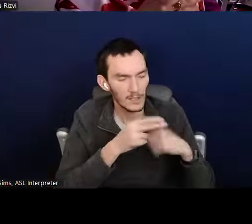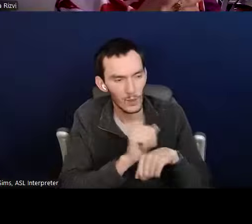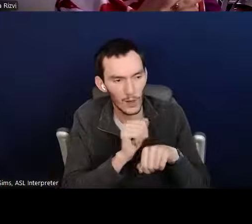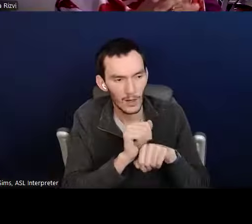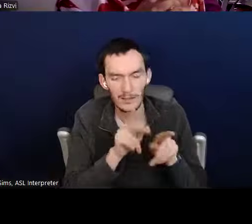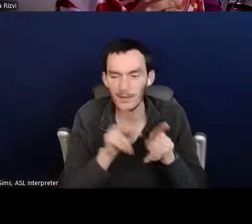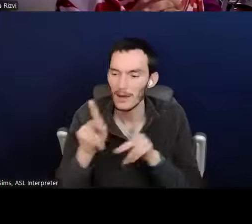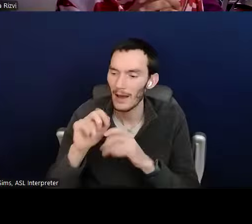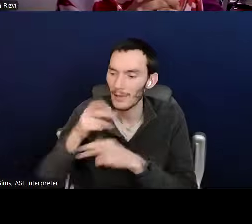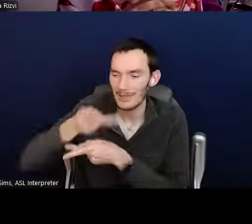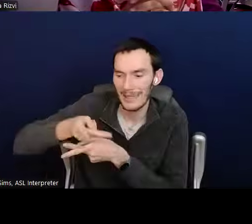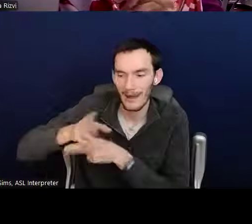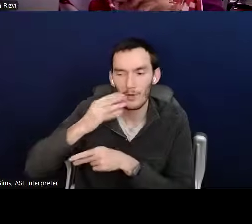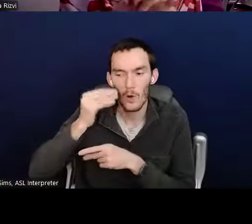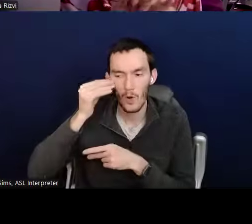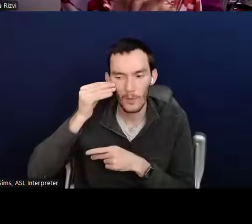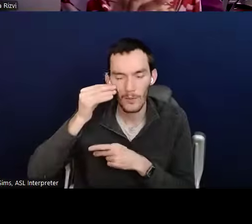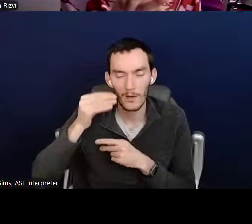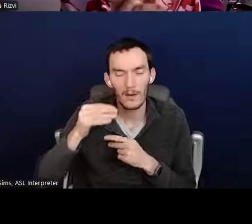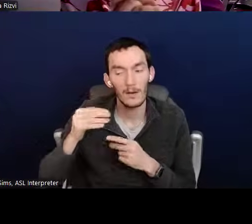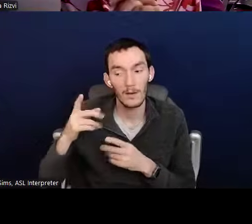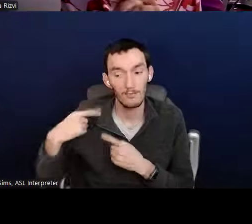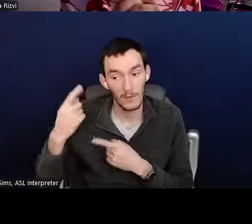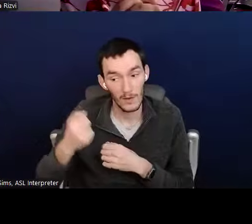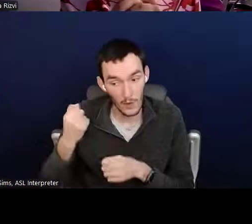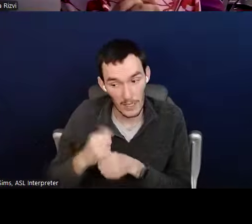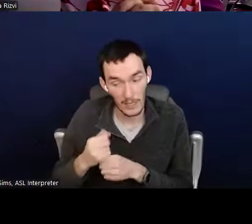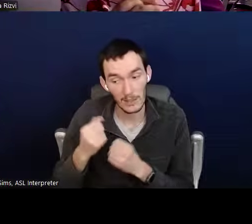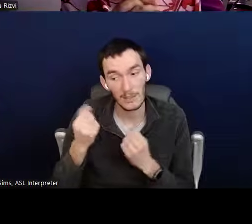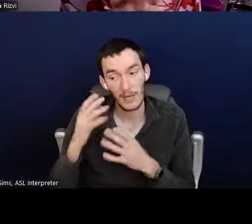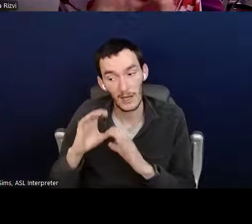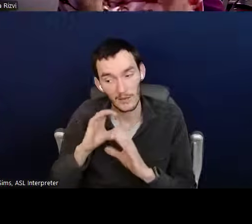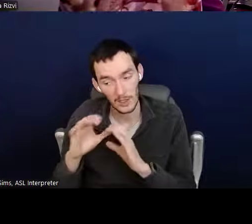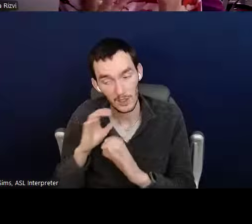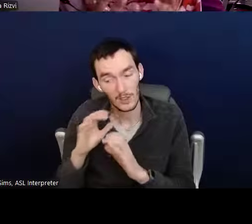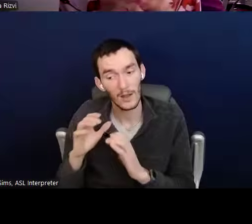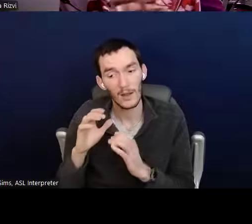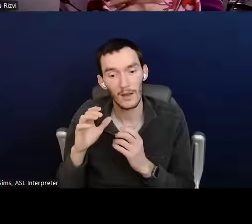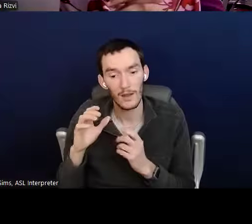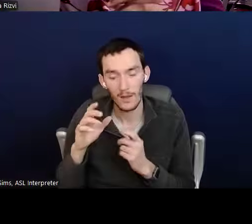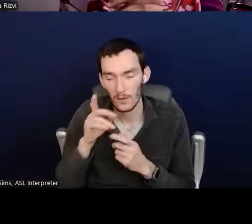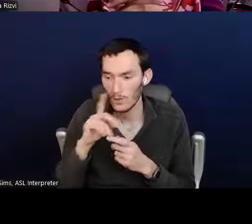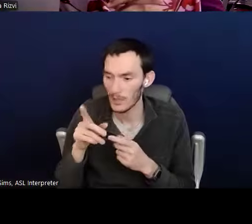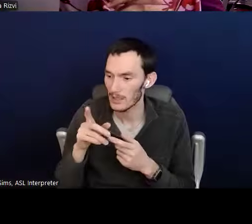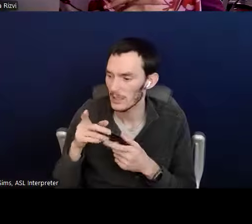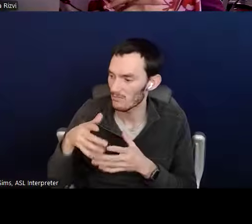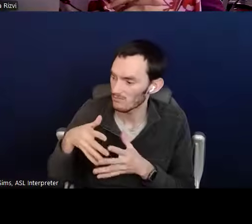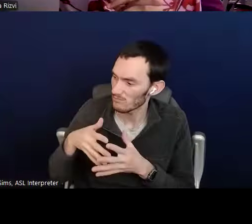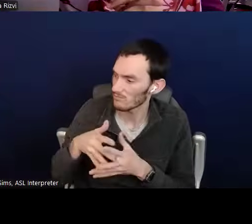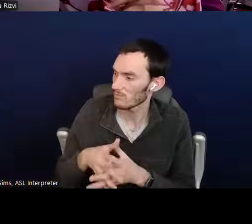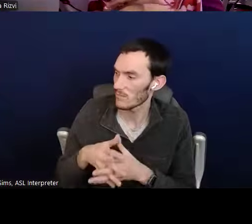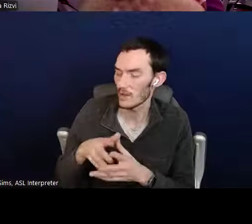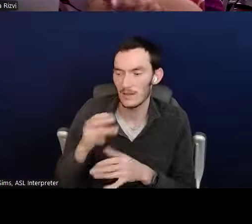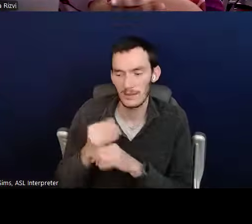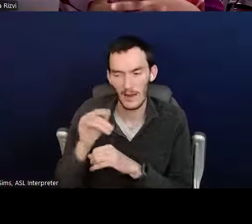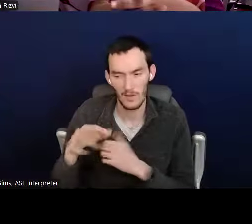might take care of their own homes. Over the course of a few years and many conversations, the centrality of the site to their own lives was conveyed to